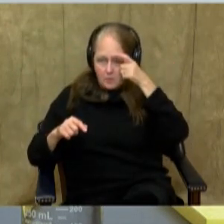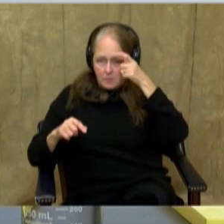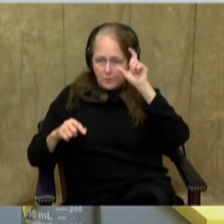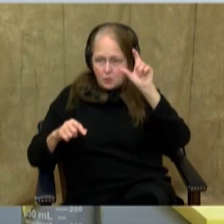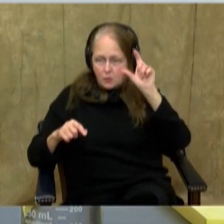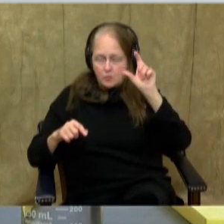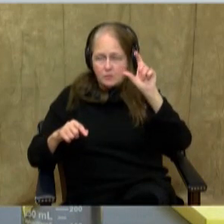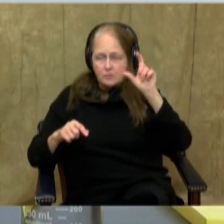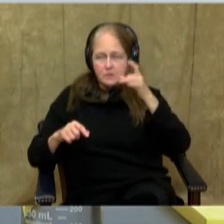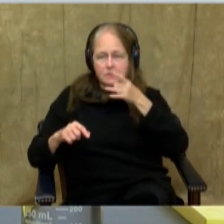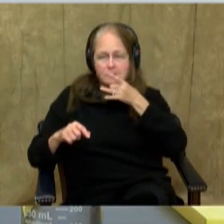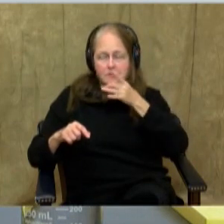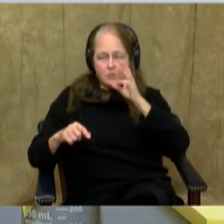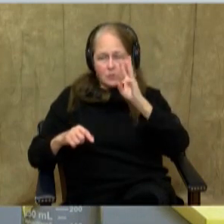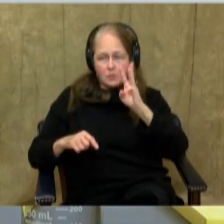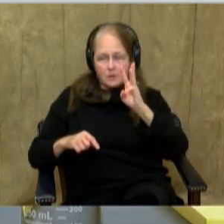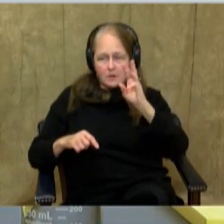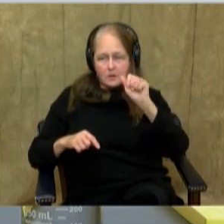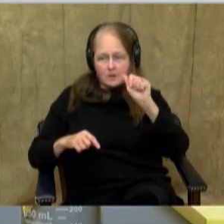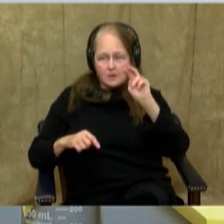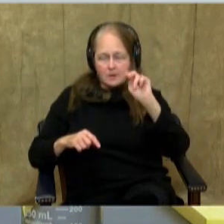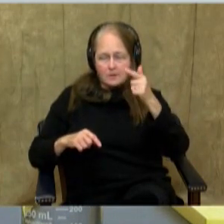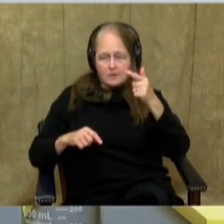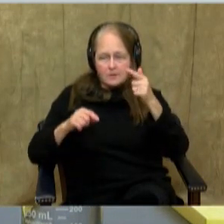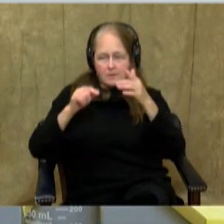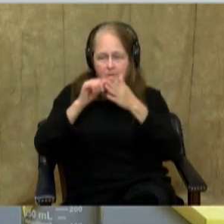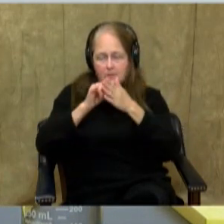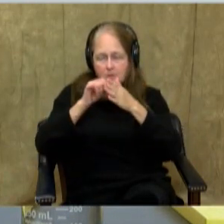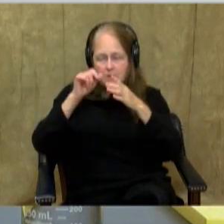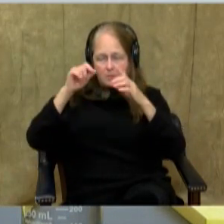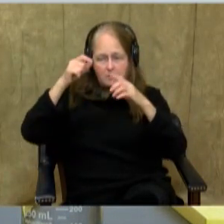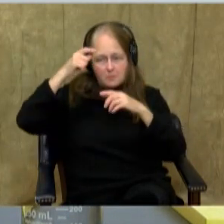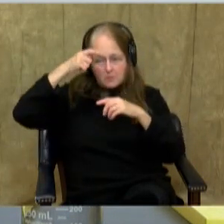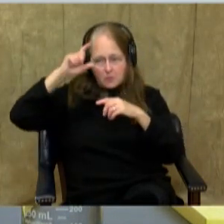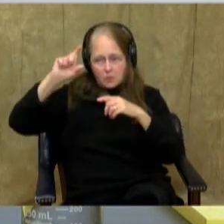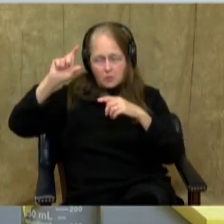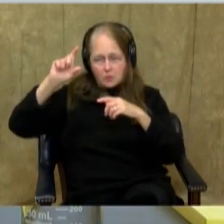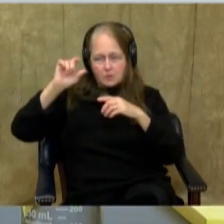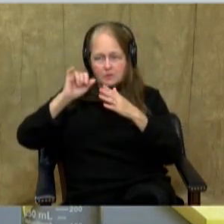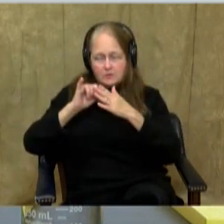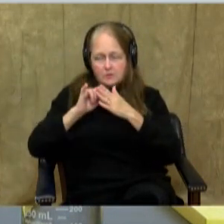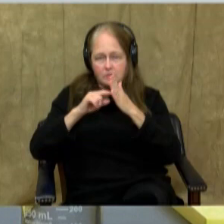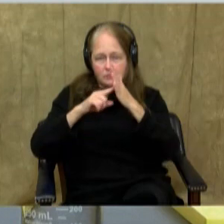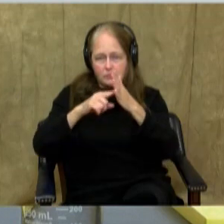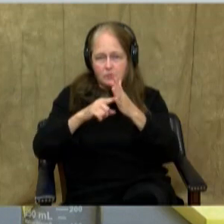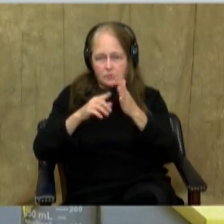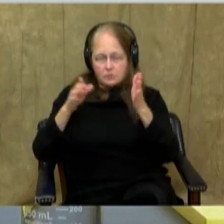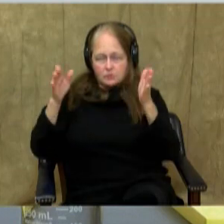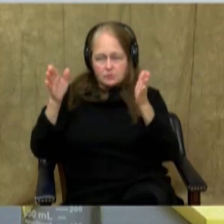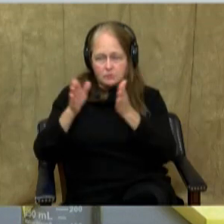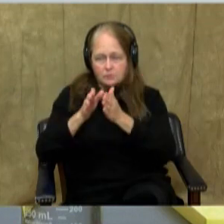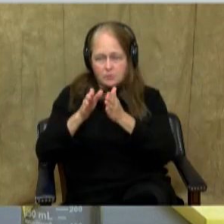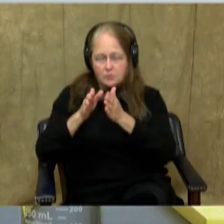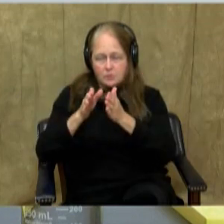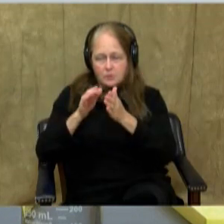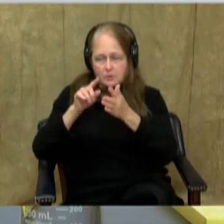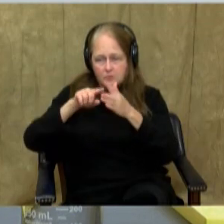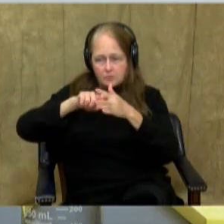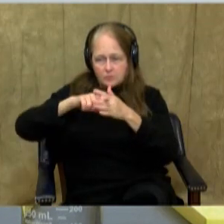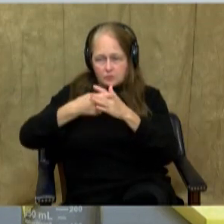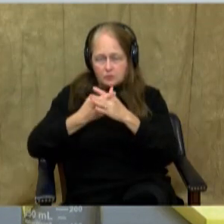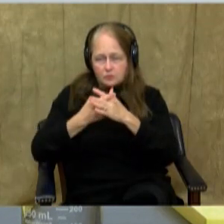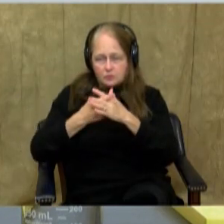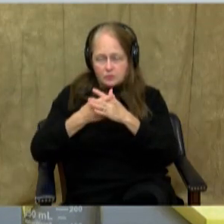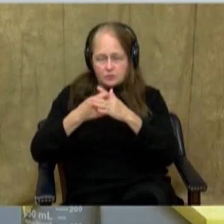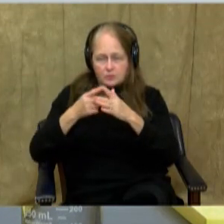lit, that's waning. Waning is the cycle of the moon where the lit portion is appearing to get smaller. So now starting at